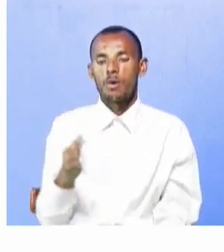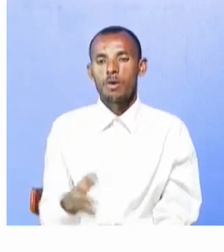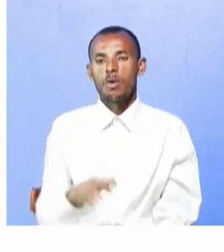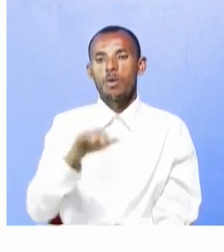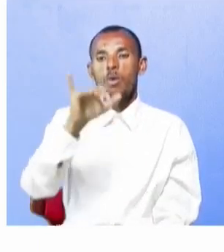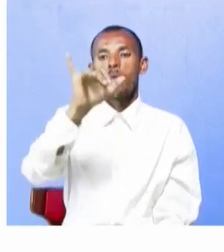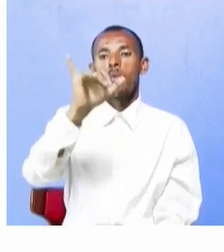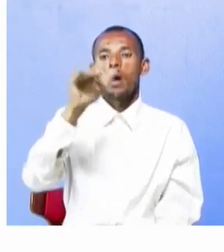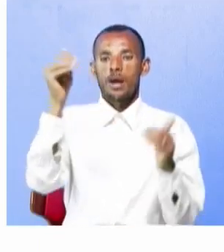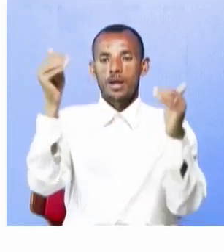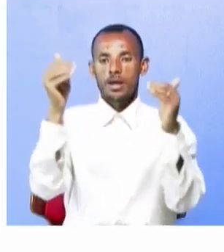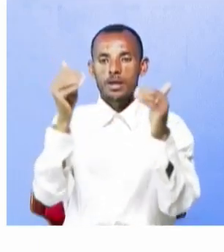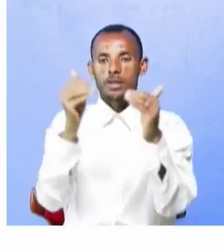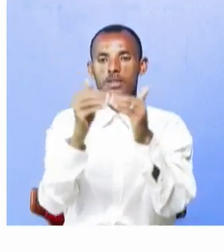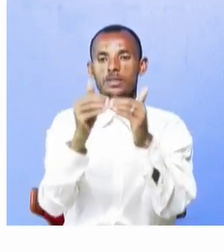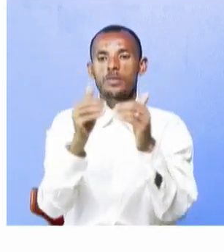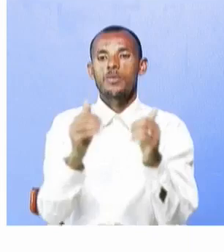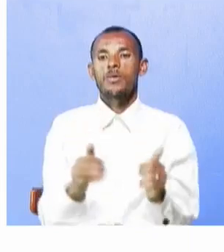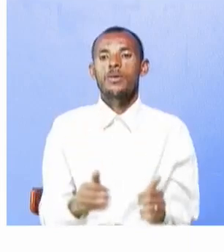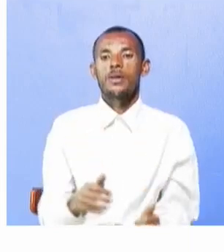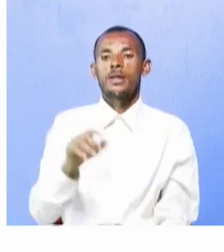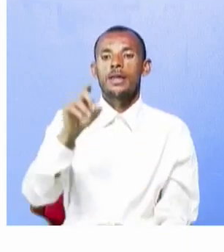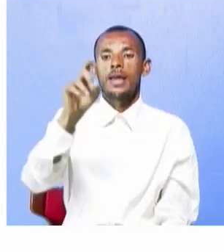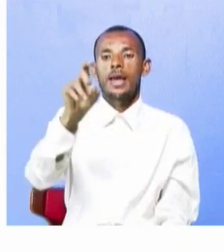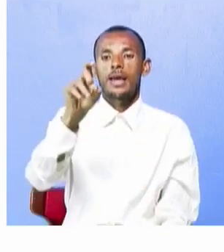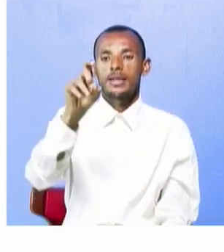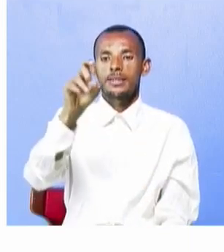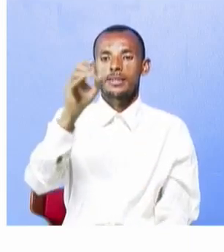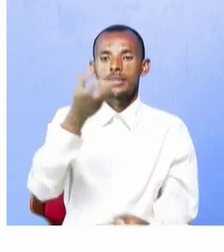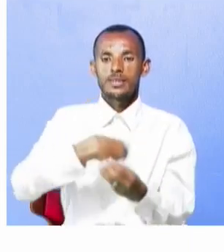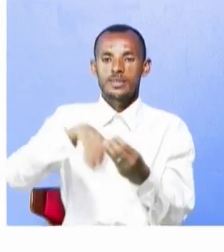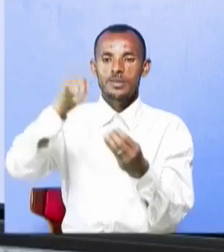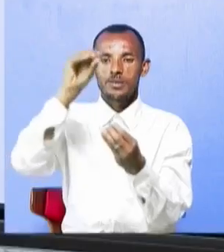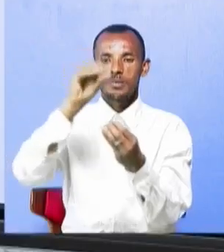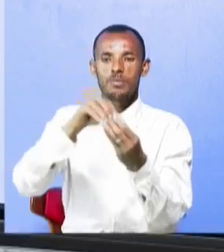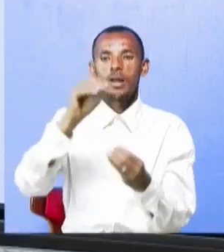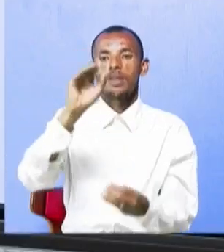y is equal to x plus 4.